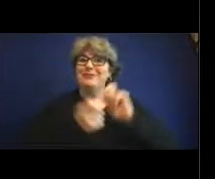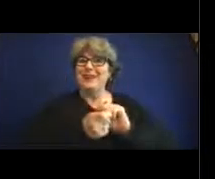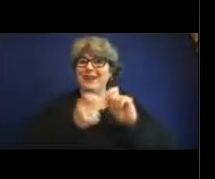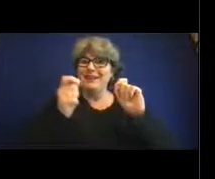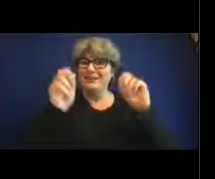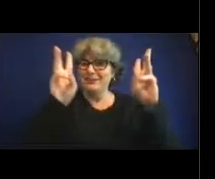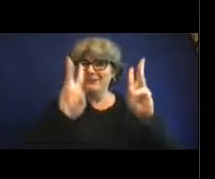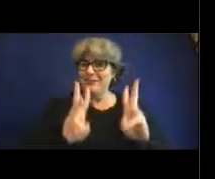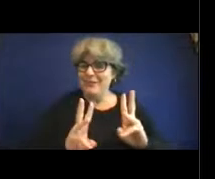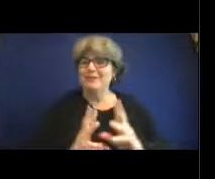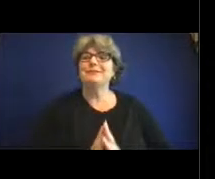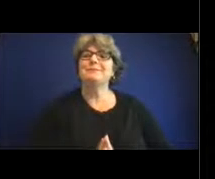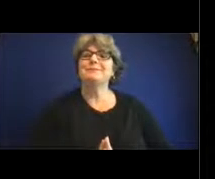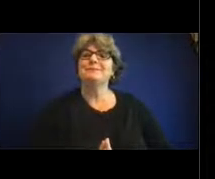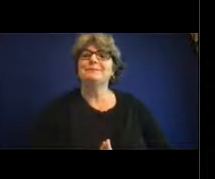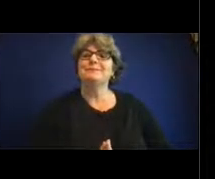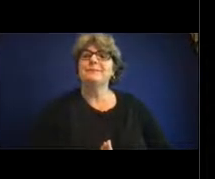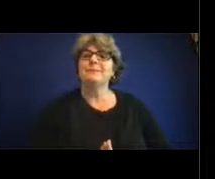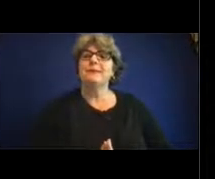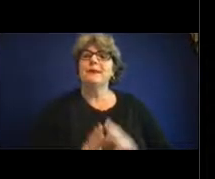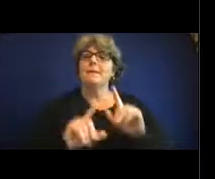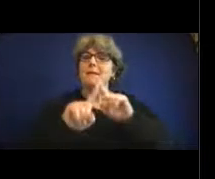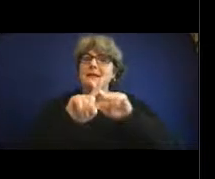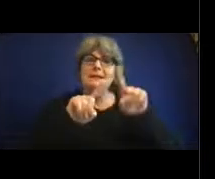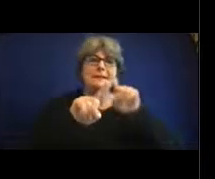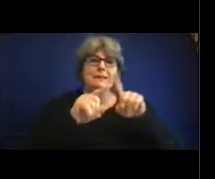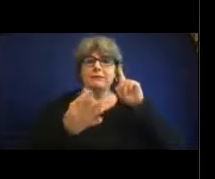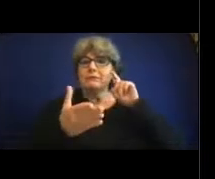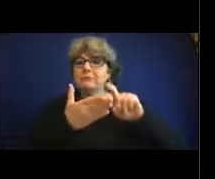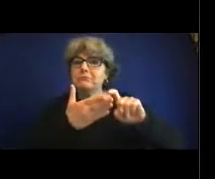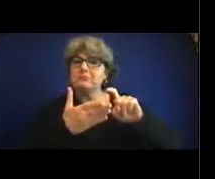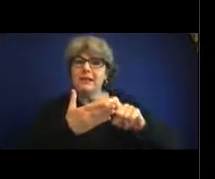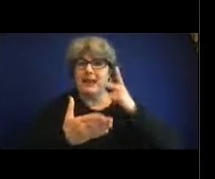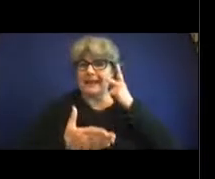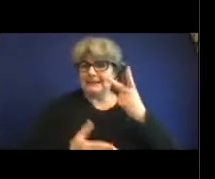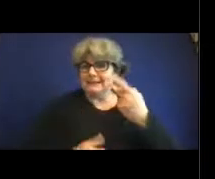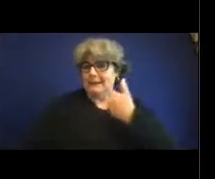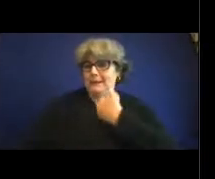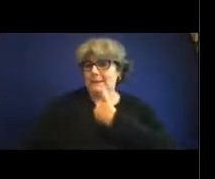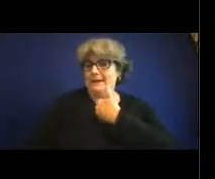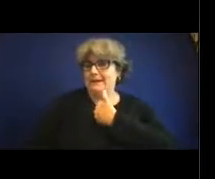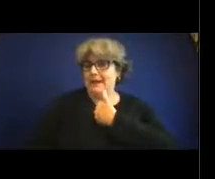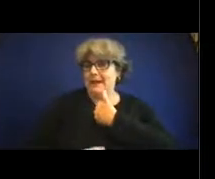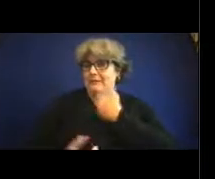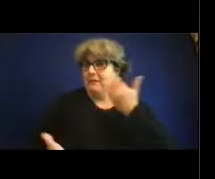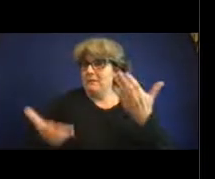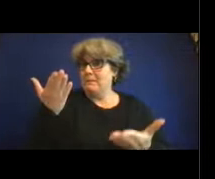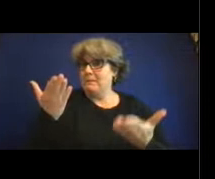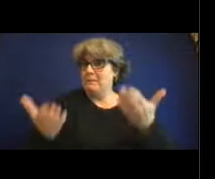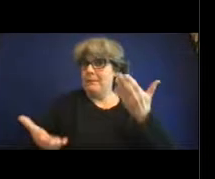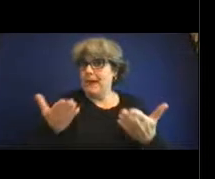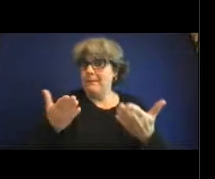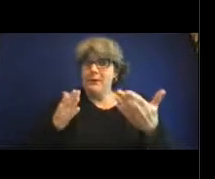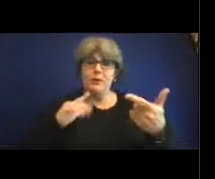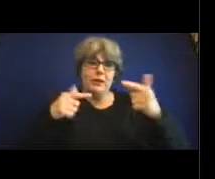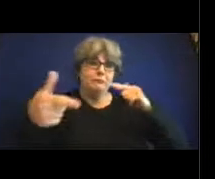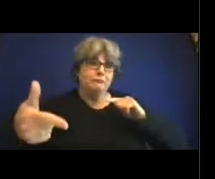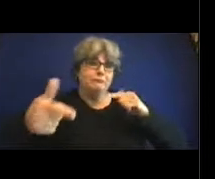to capture change. And there's a lot of different kinds of change that I see in here. So maybe we can go back and forth a little bit, or we can hear